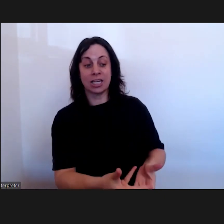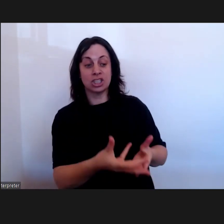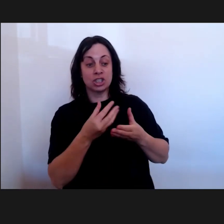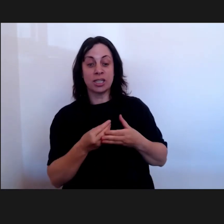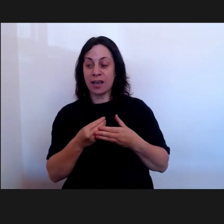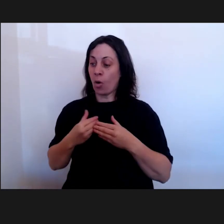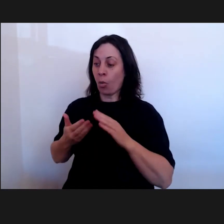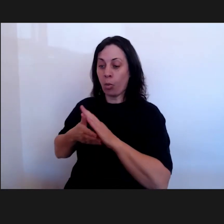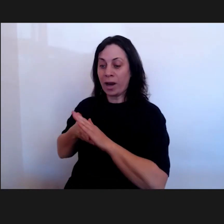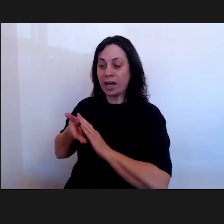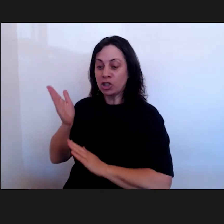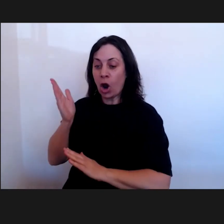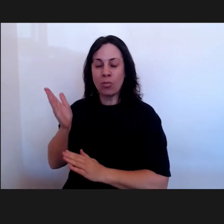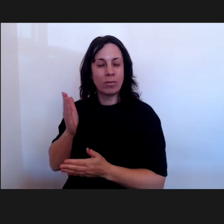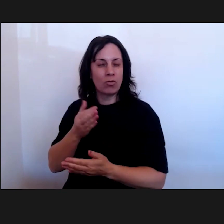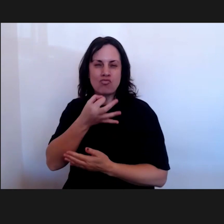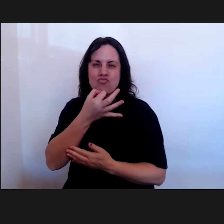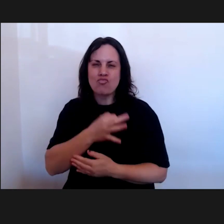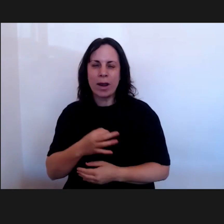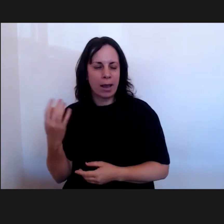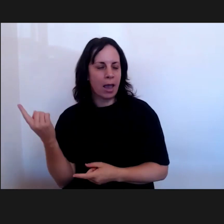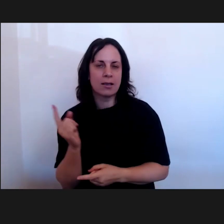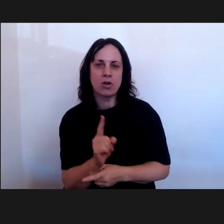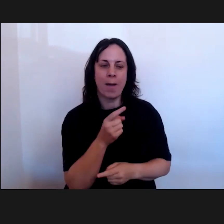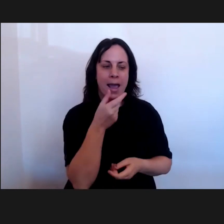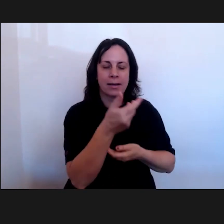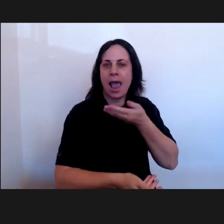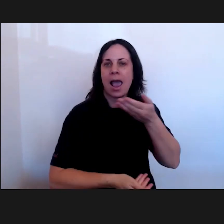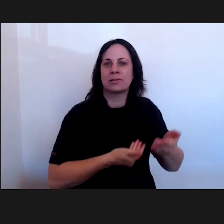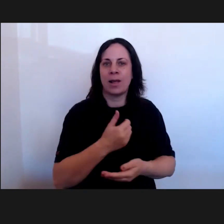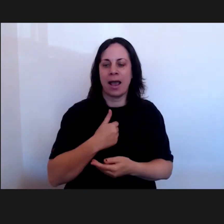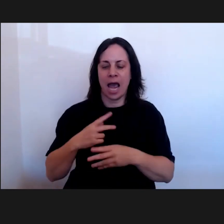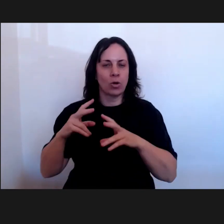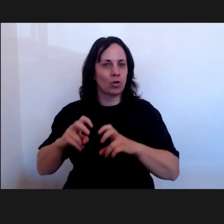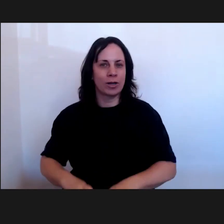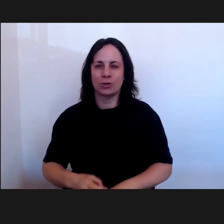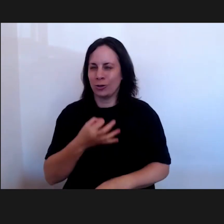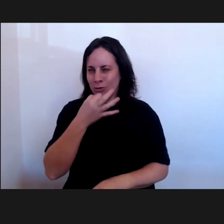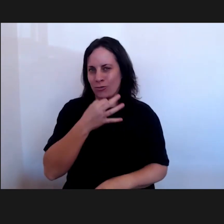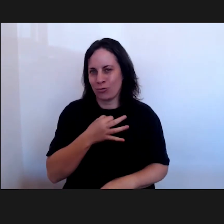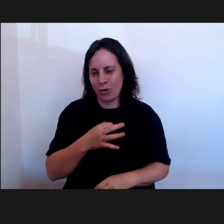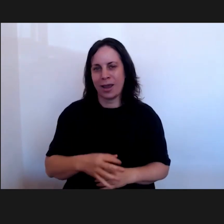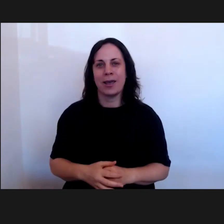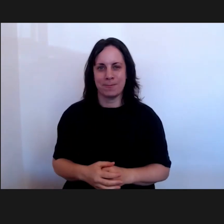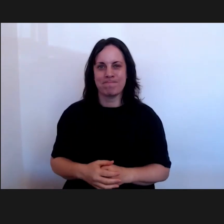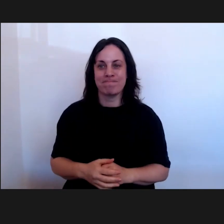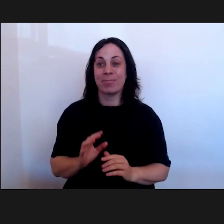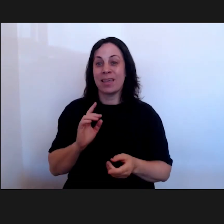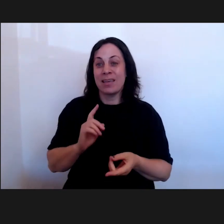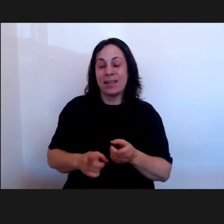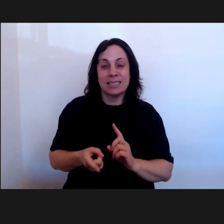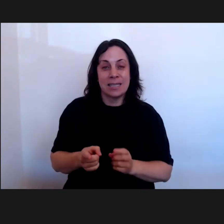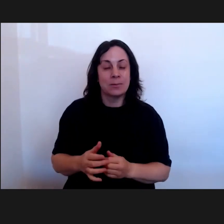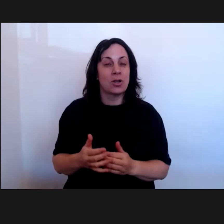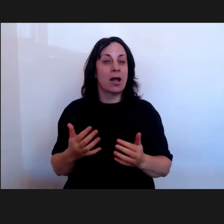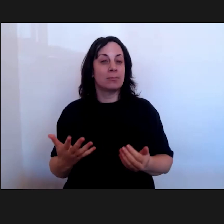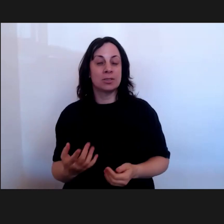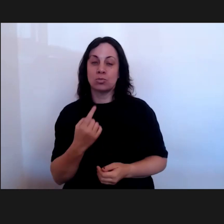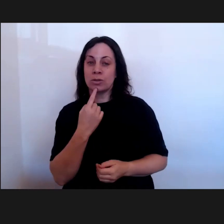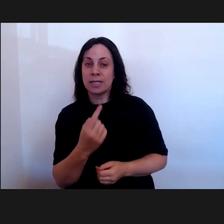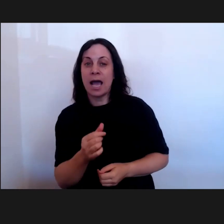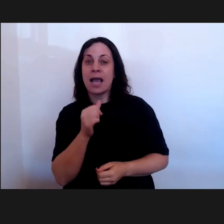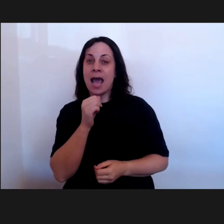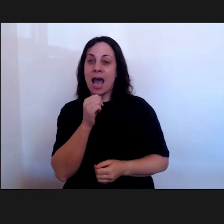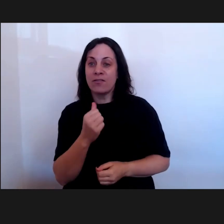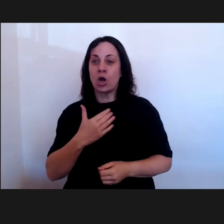very rarely go back and speak to them and say, this is what we found and this is how it's going to help you. Sometimes we do say, if you would like the summary